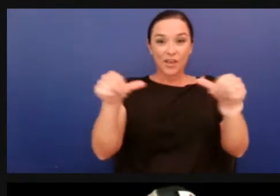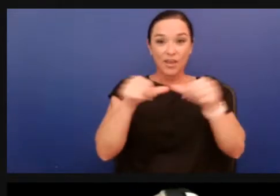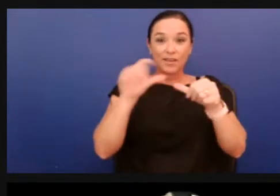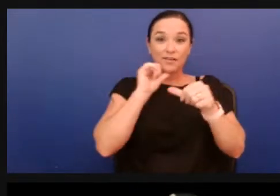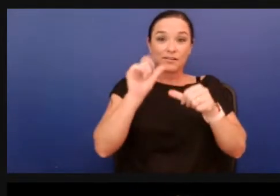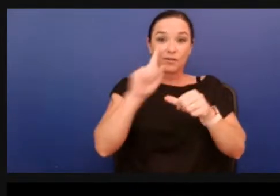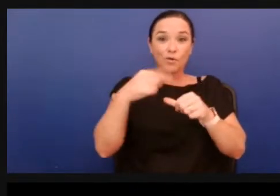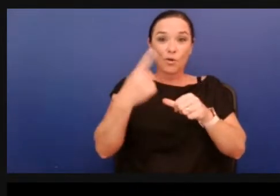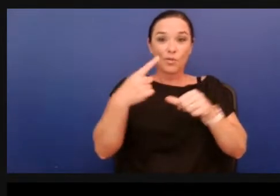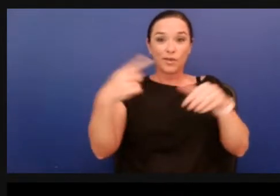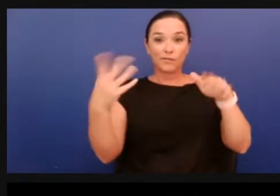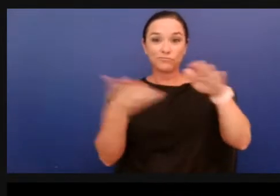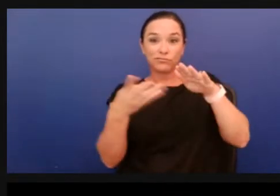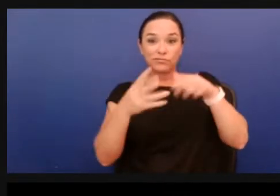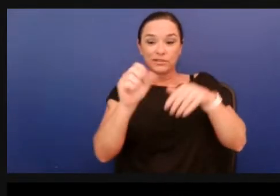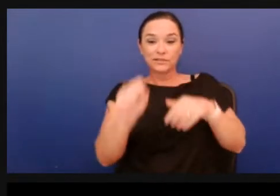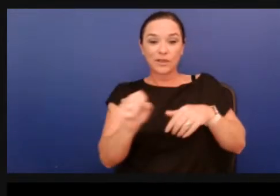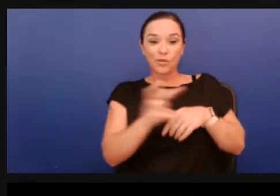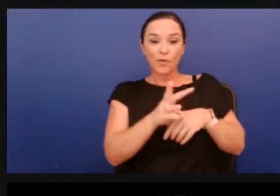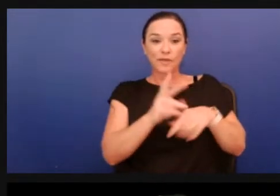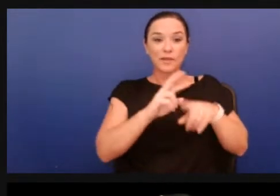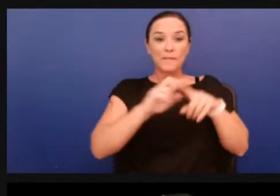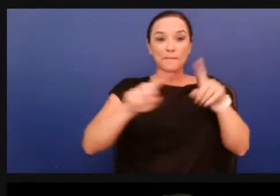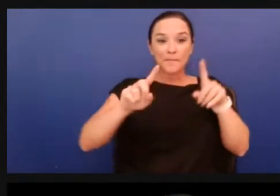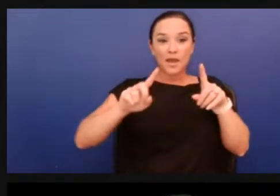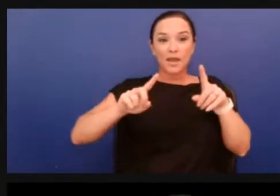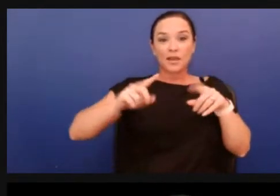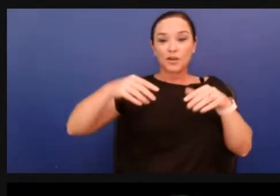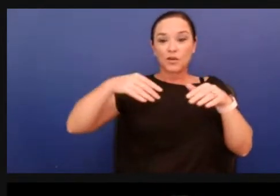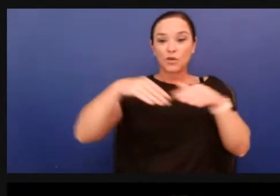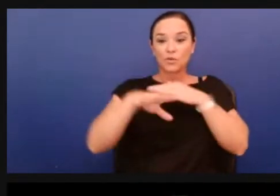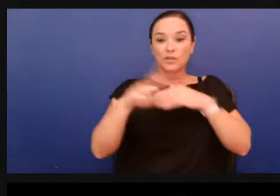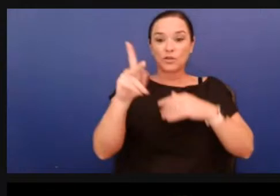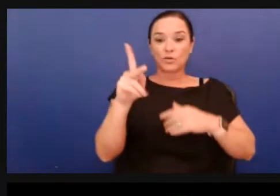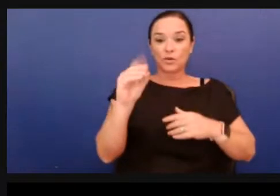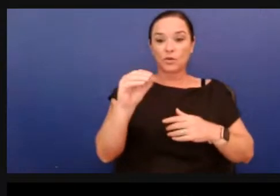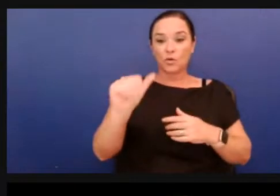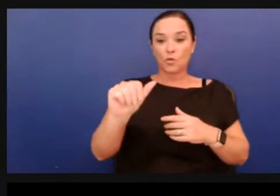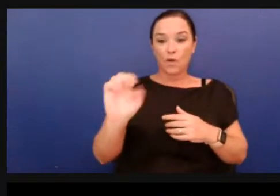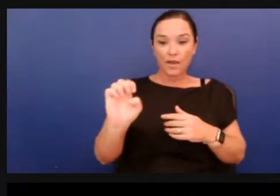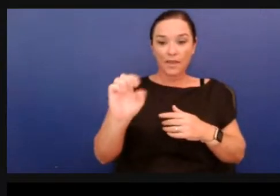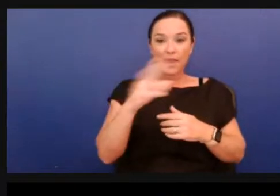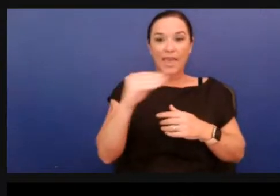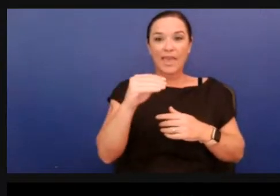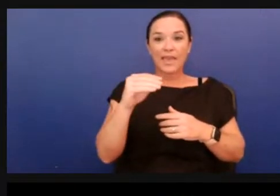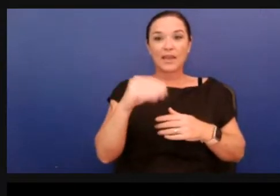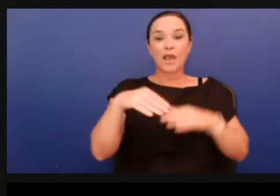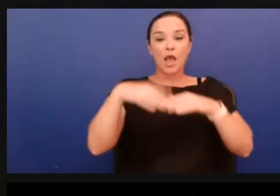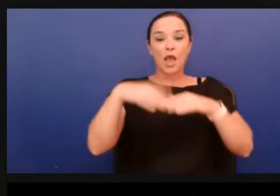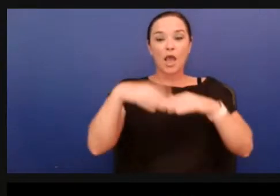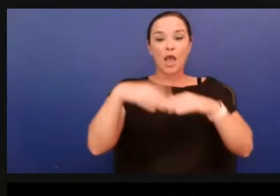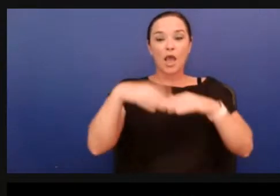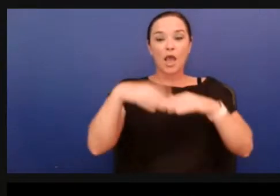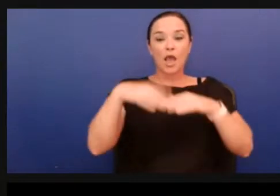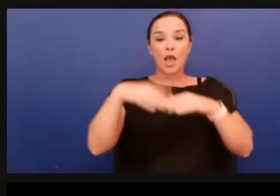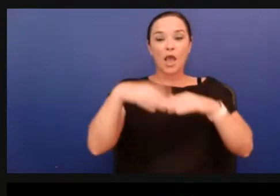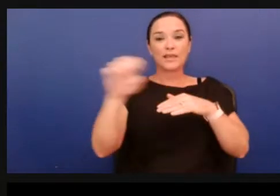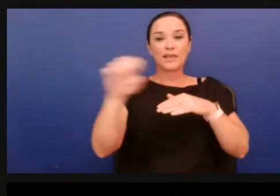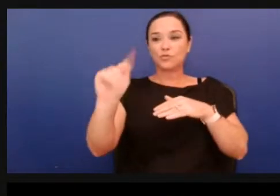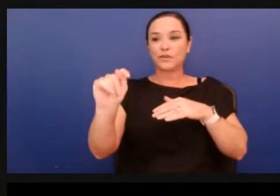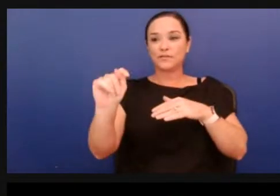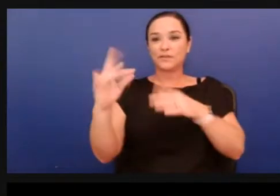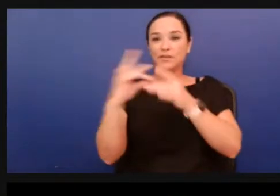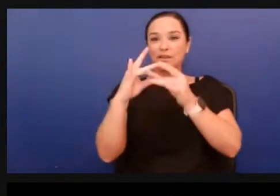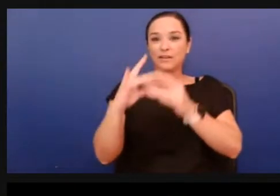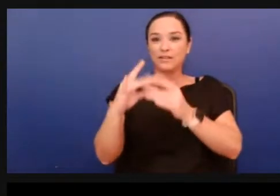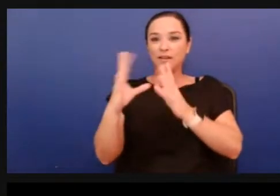Kilauea and the upper east rift connector, to show a little signal here. Note that it stabilized afterwards,